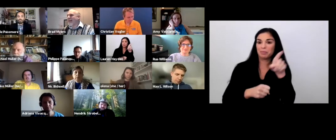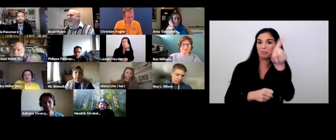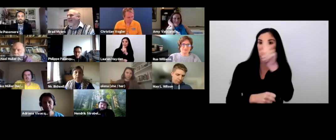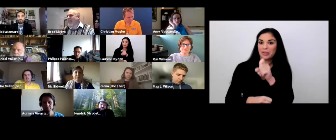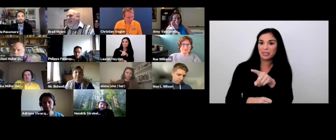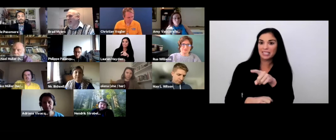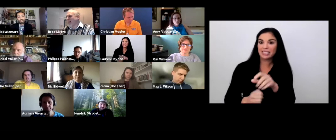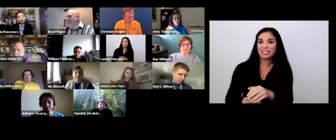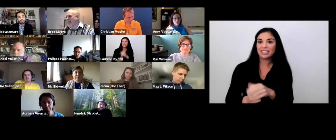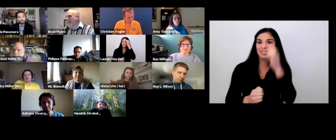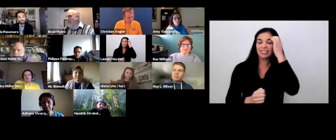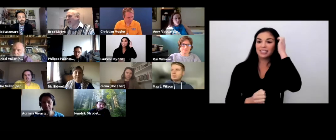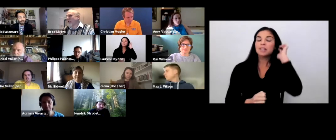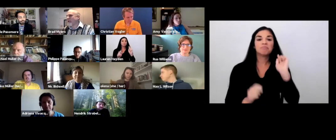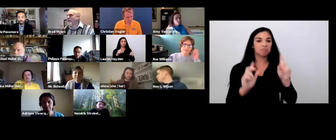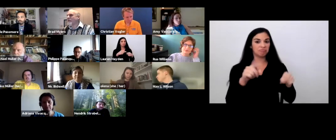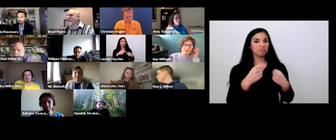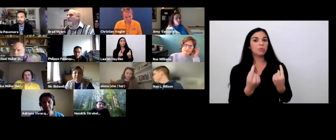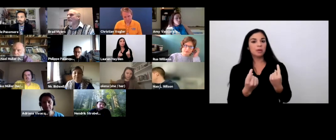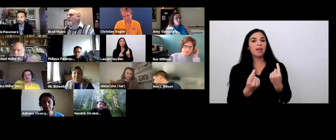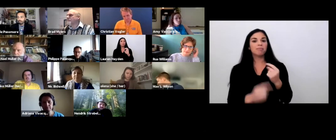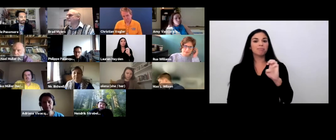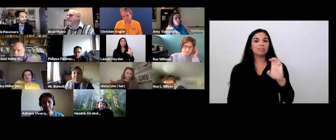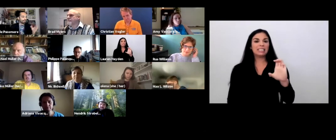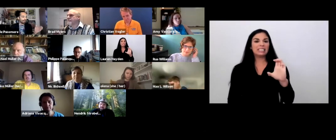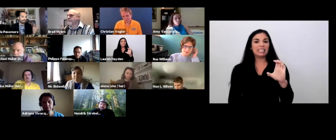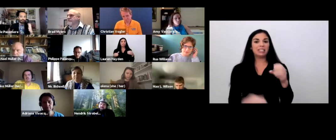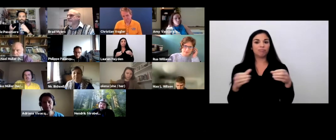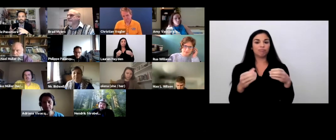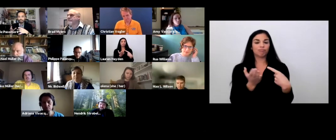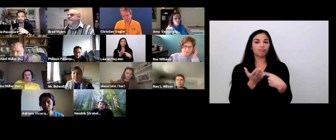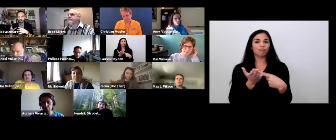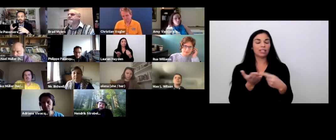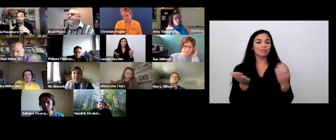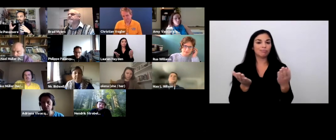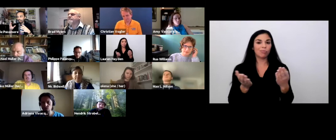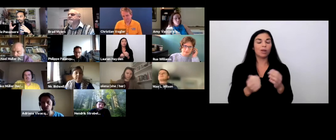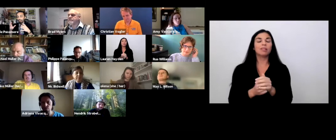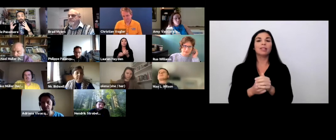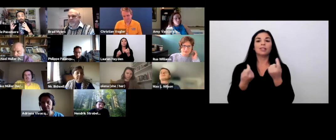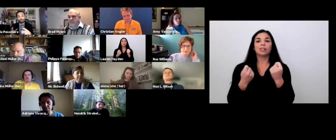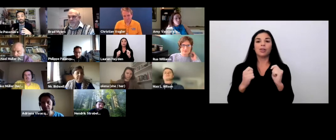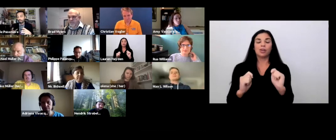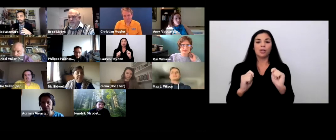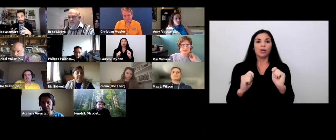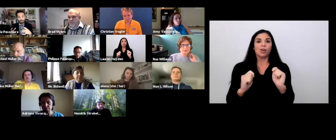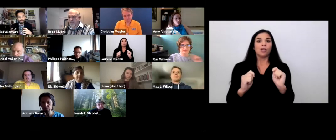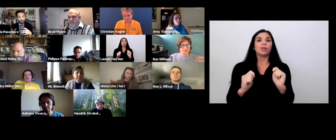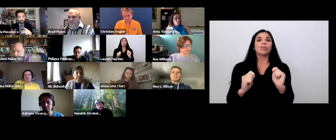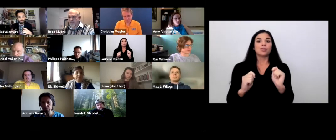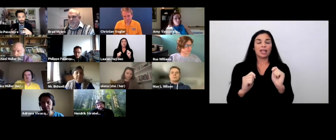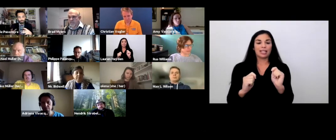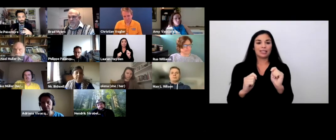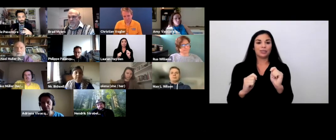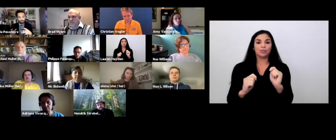that we've been talking on the EC about trying to secure pools of funding, for